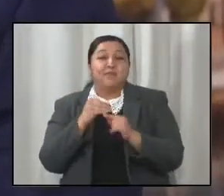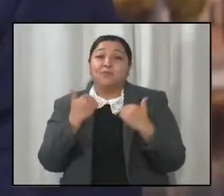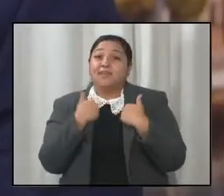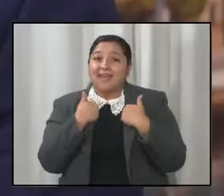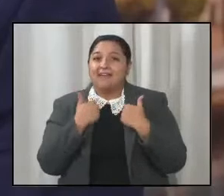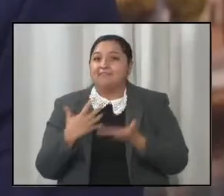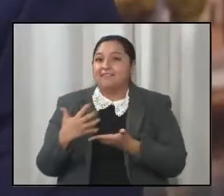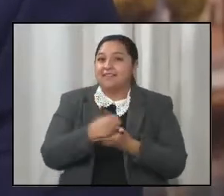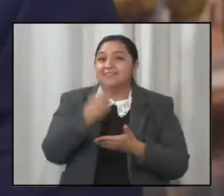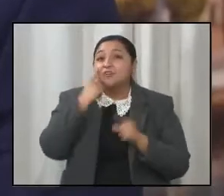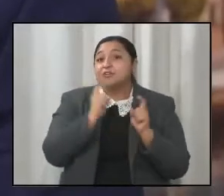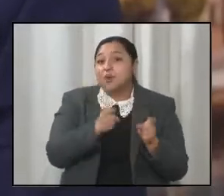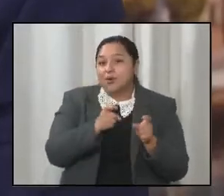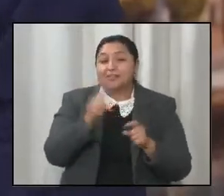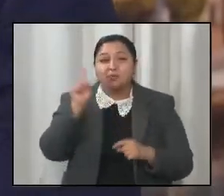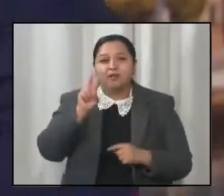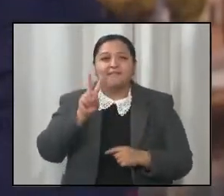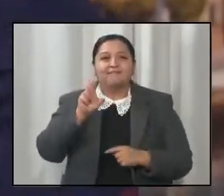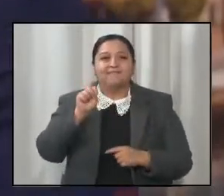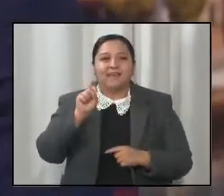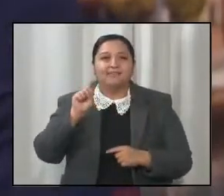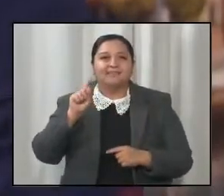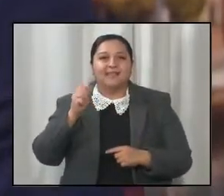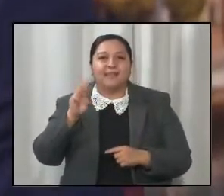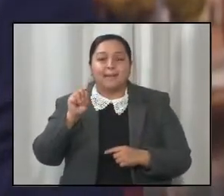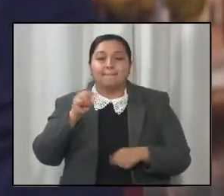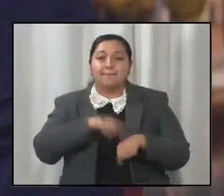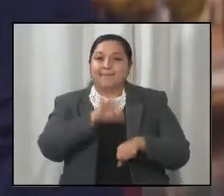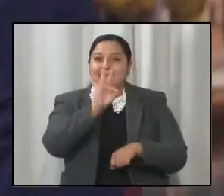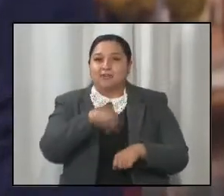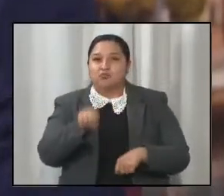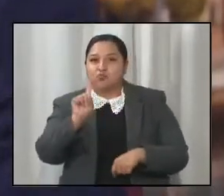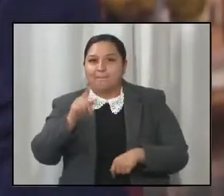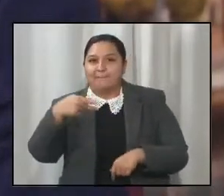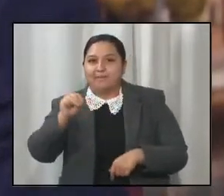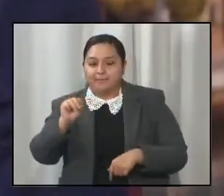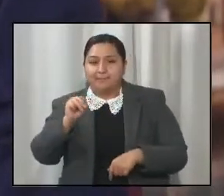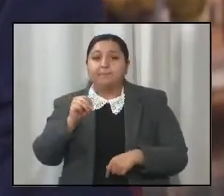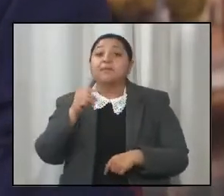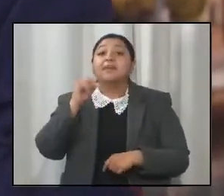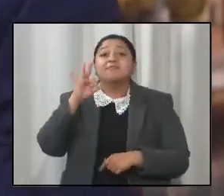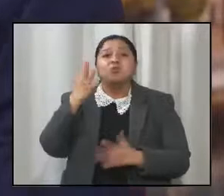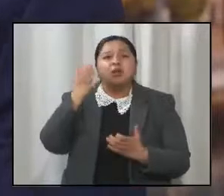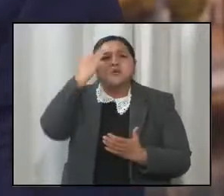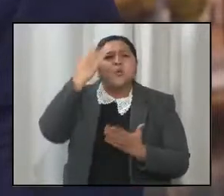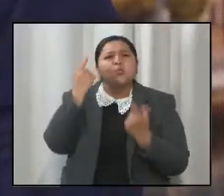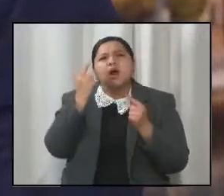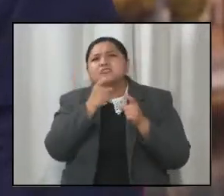this Saturday at 9 a.m. until 1 p.m. And for a list of needed items, go to